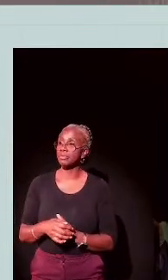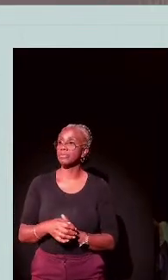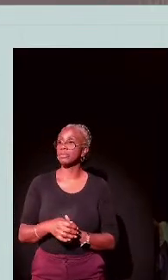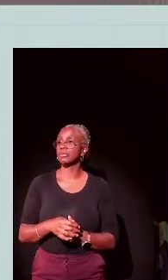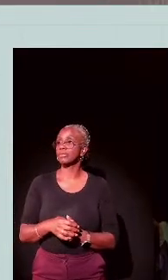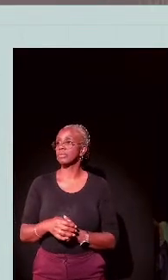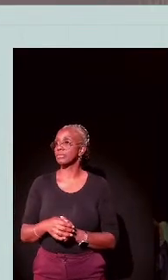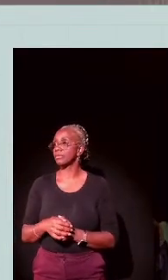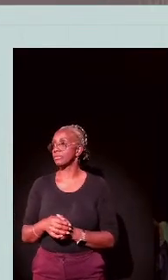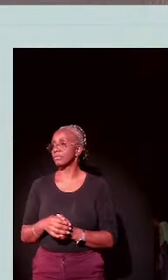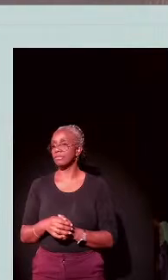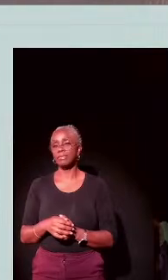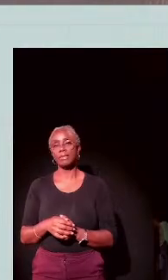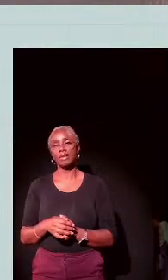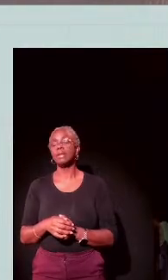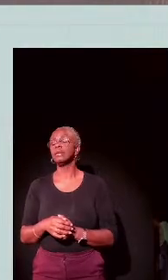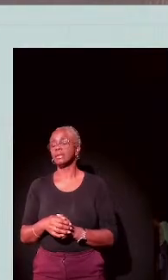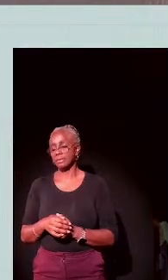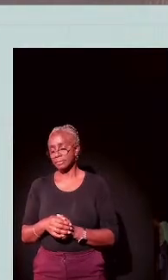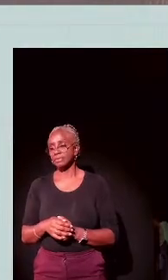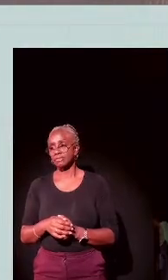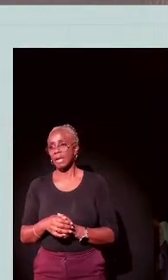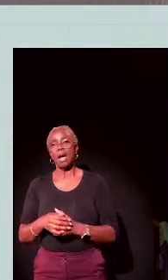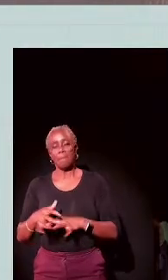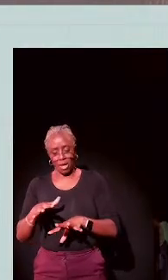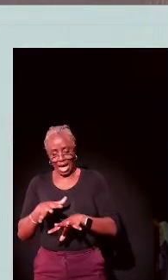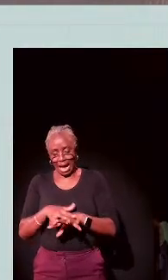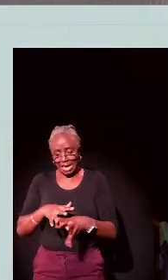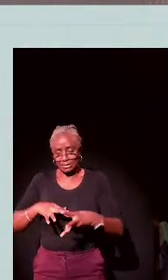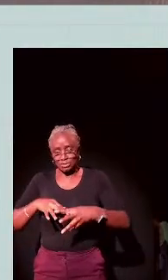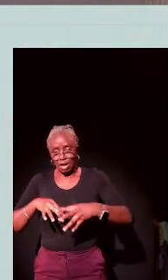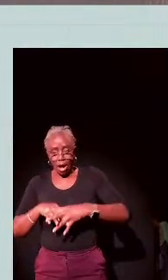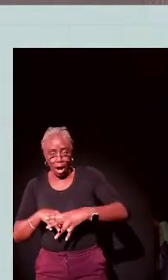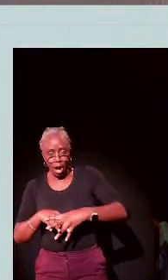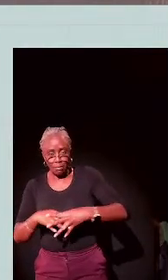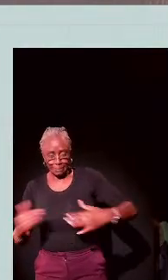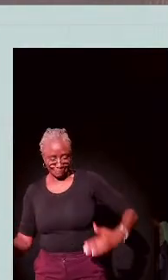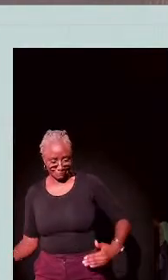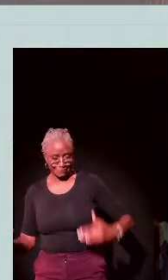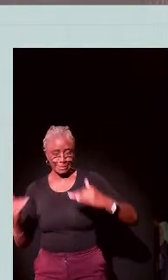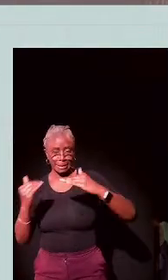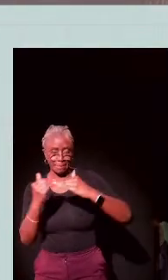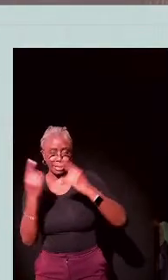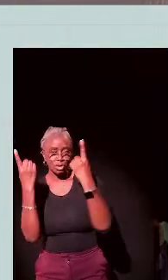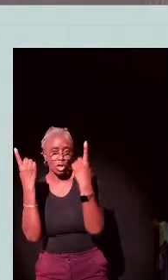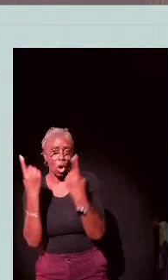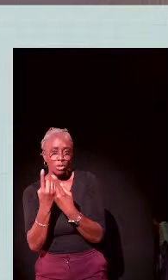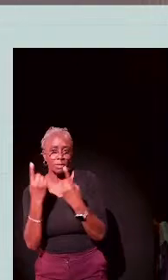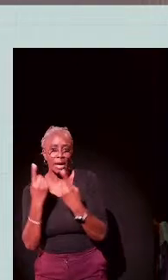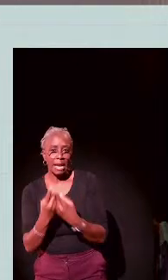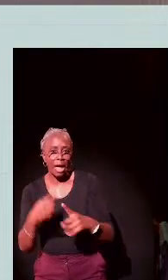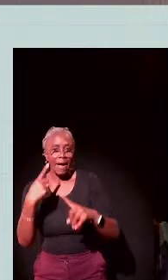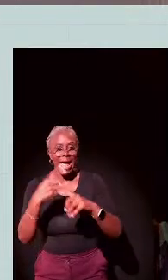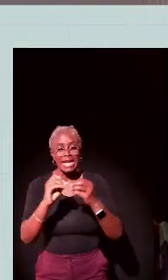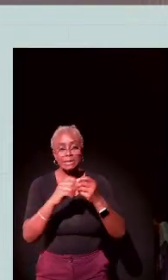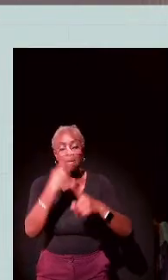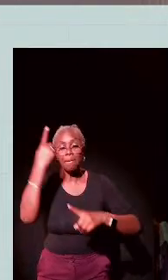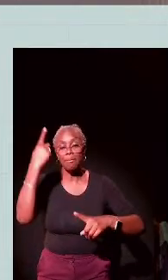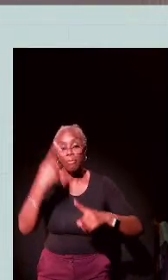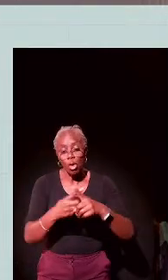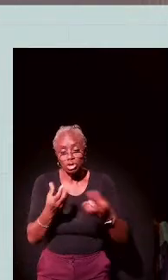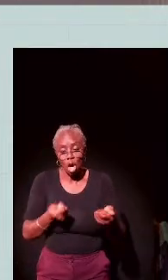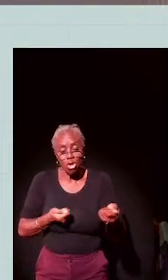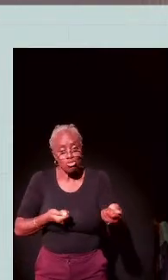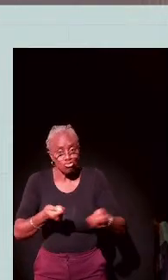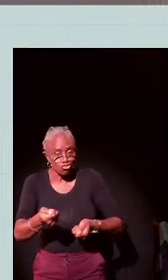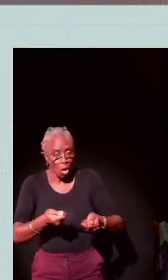And they were having to conform their hands around objects that weren't designed for them. While an Xbox controller or a PS5 controller